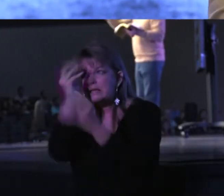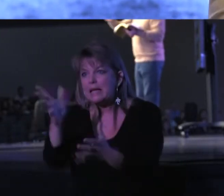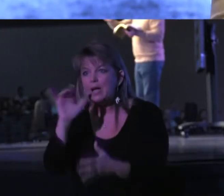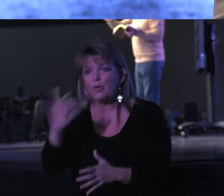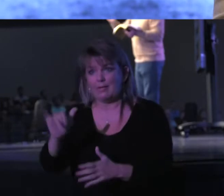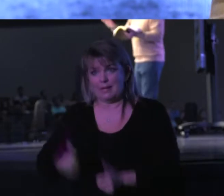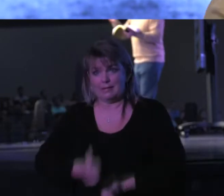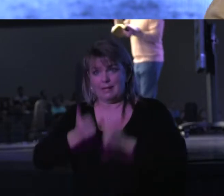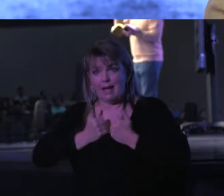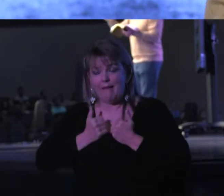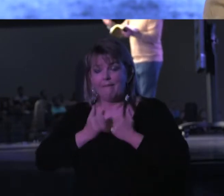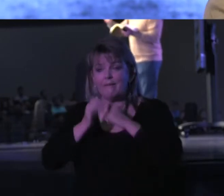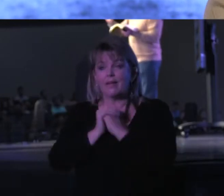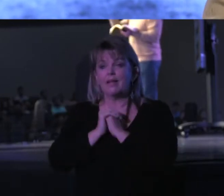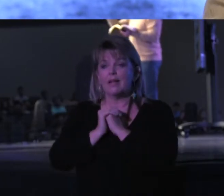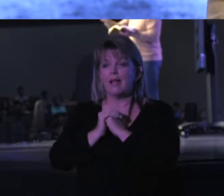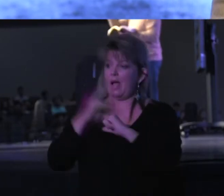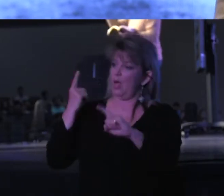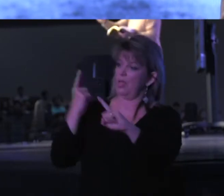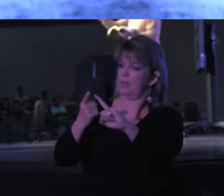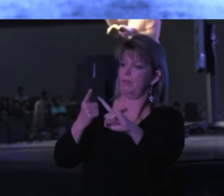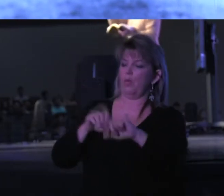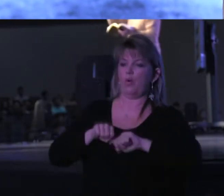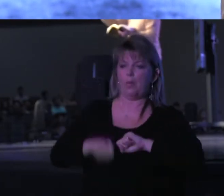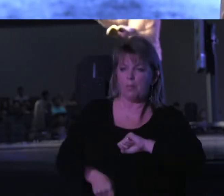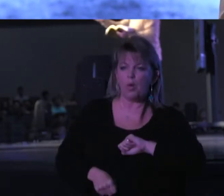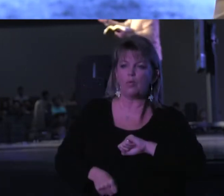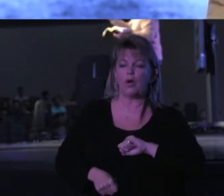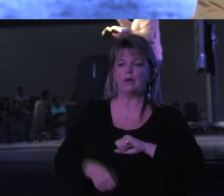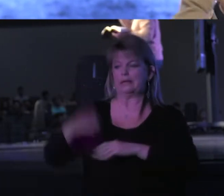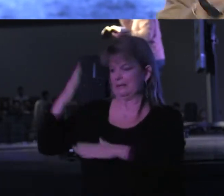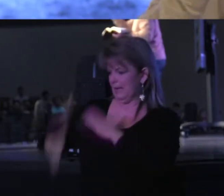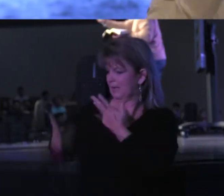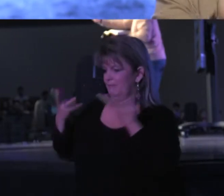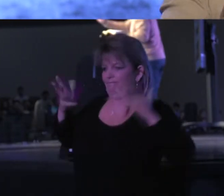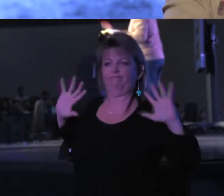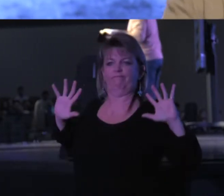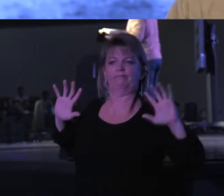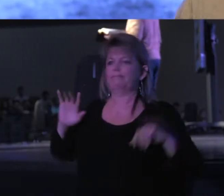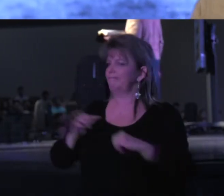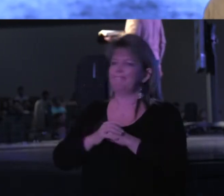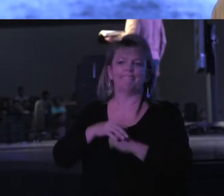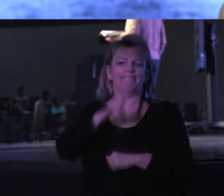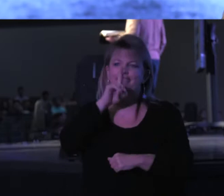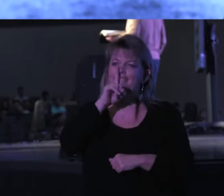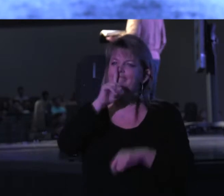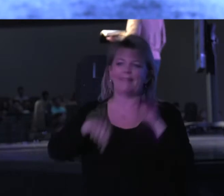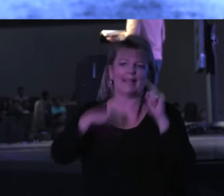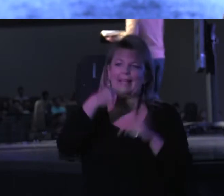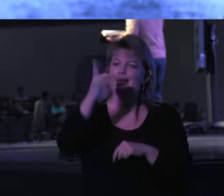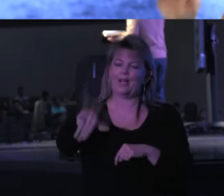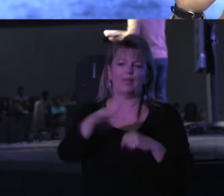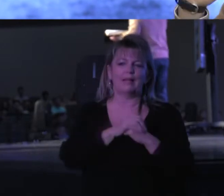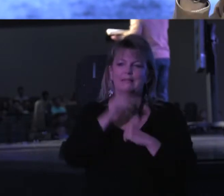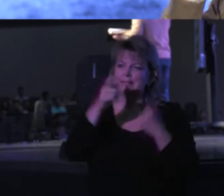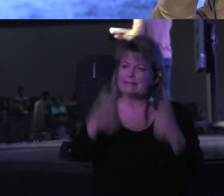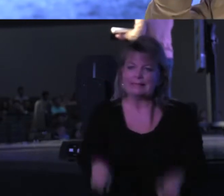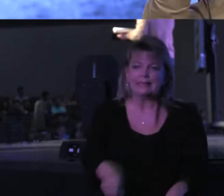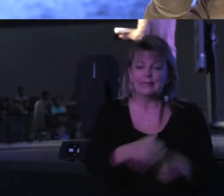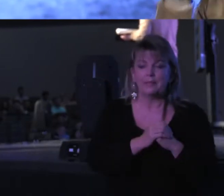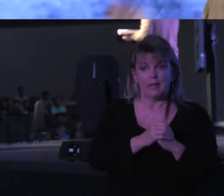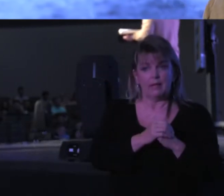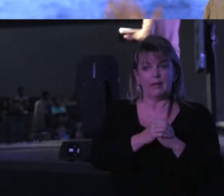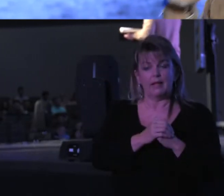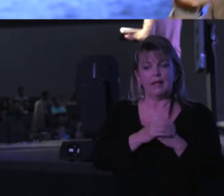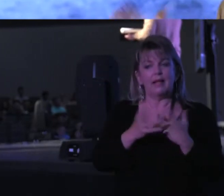in this life there is a point where brokenheartedness ends, but I cannot. In fact, it does